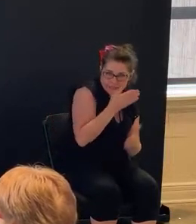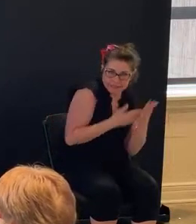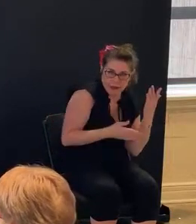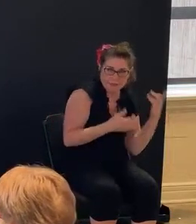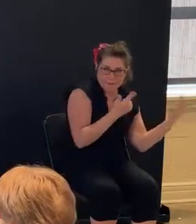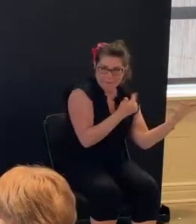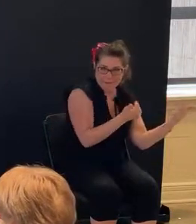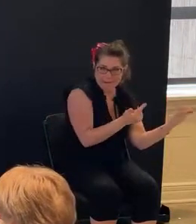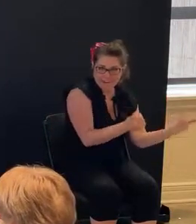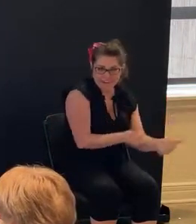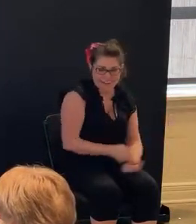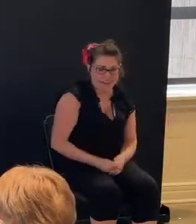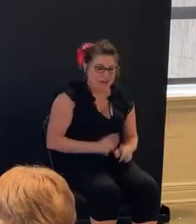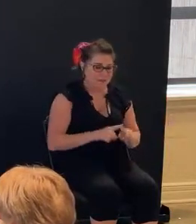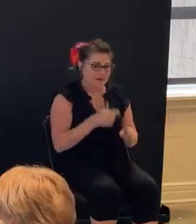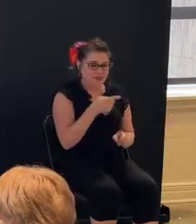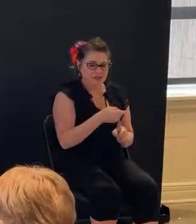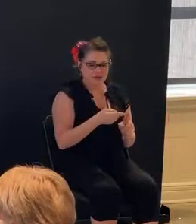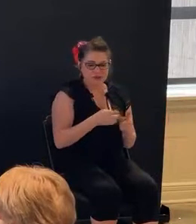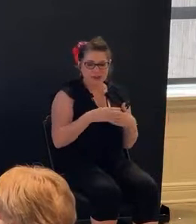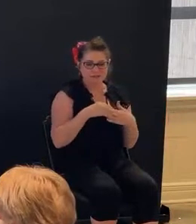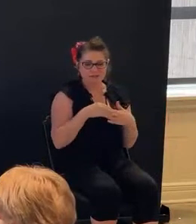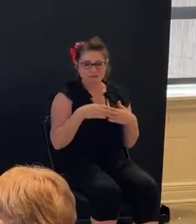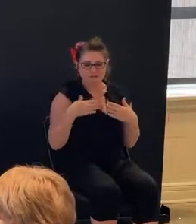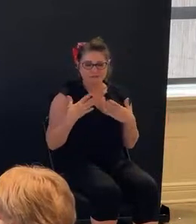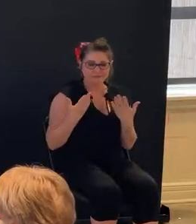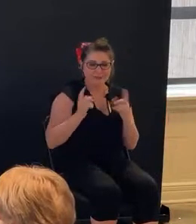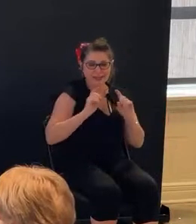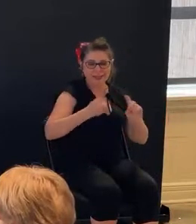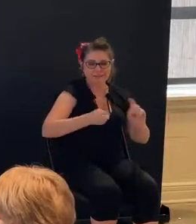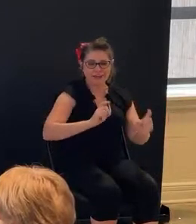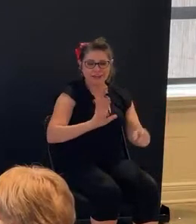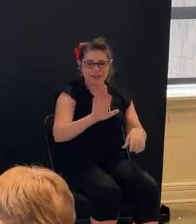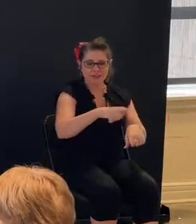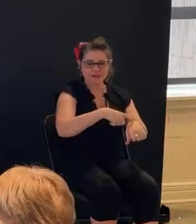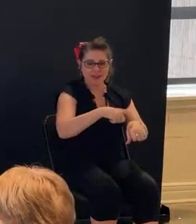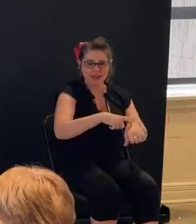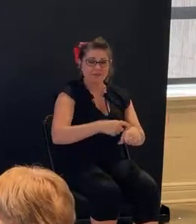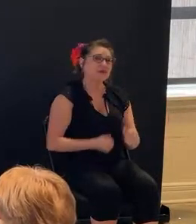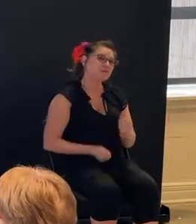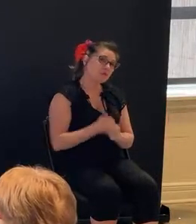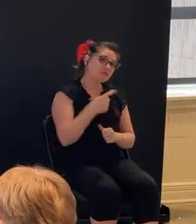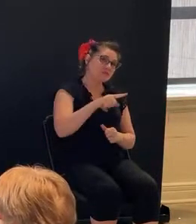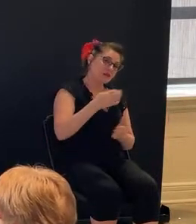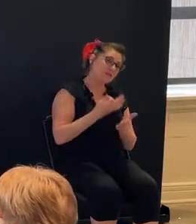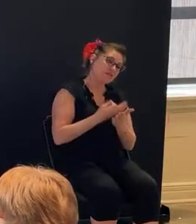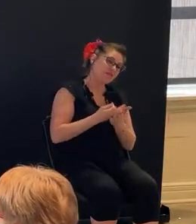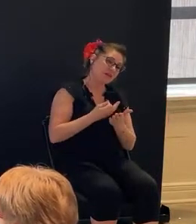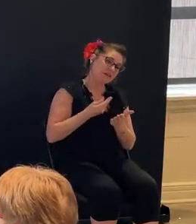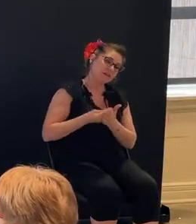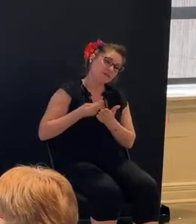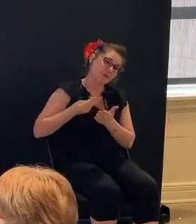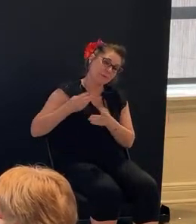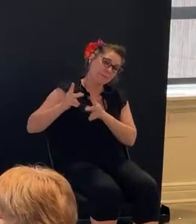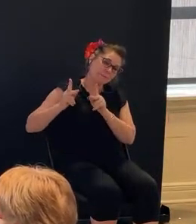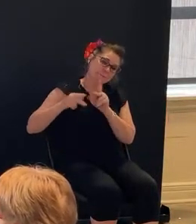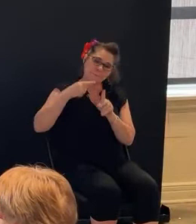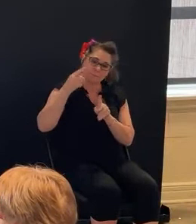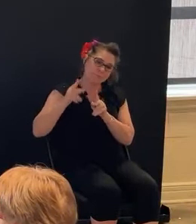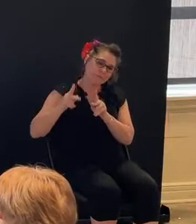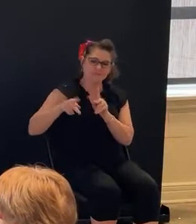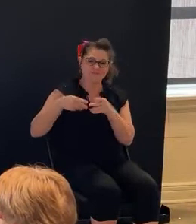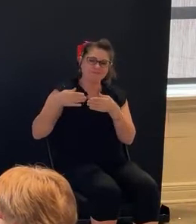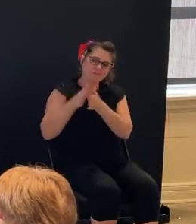but they're, you know, they're generous with their time. And most of them are funded by public money, so they also have an incentive